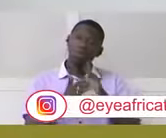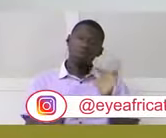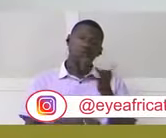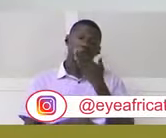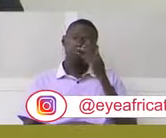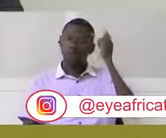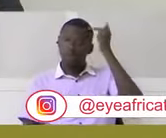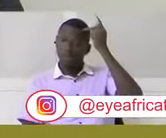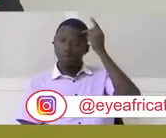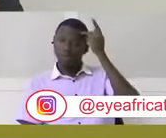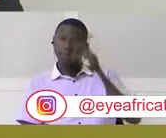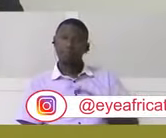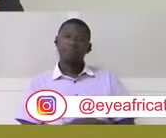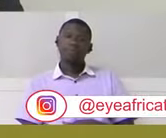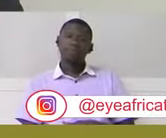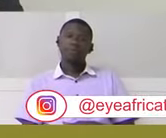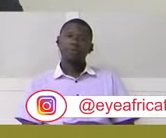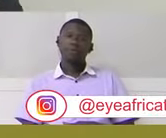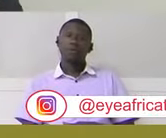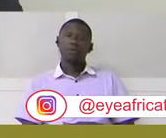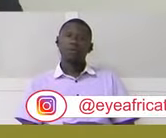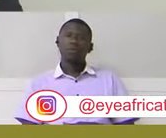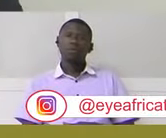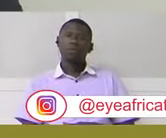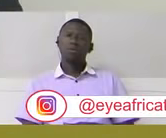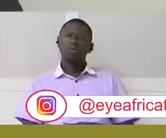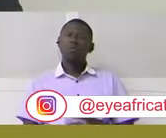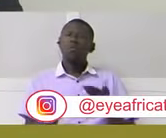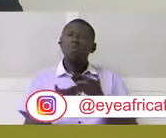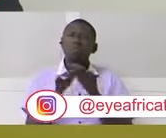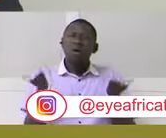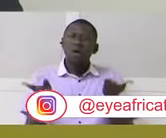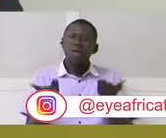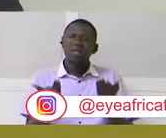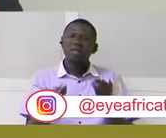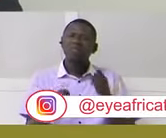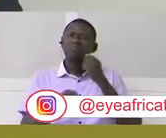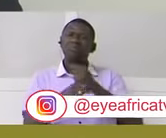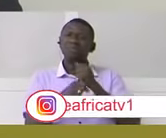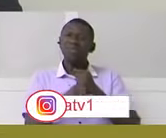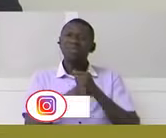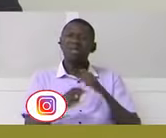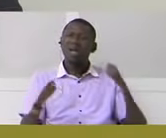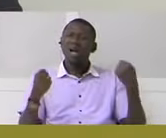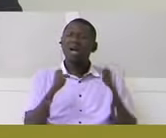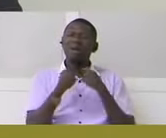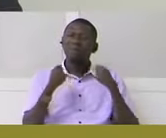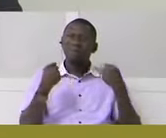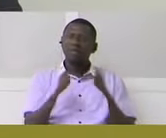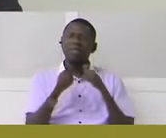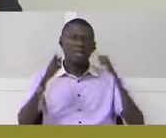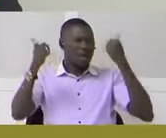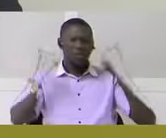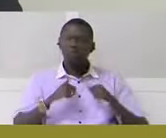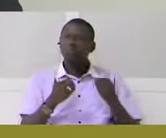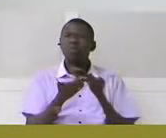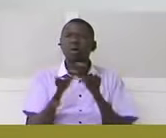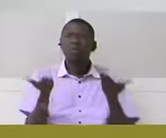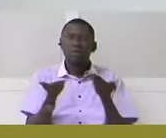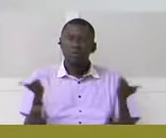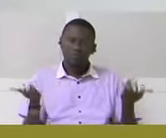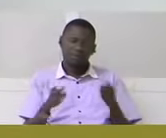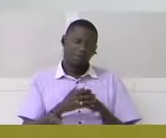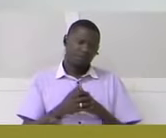What was it about that route that made it so accident prone? Mune asabu hanfo wosilo mune accident siandiji. It's